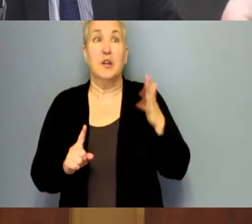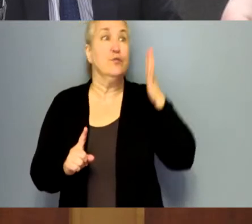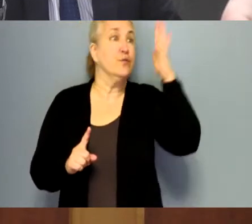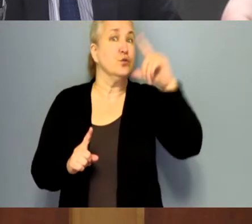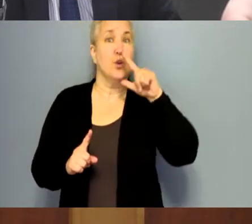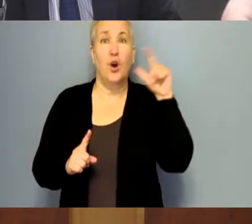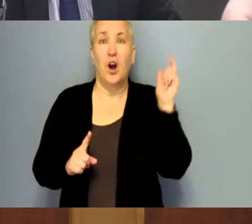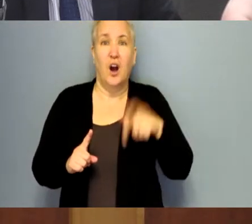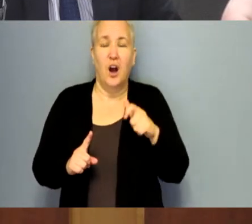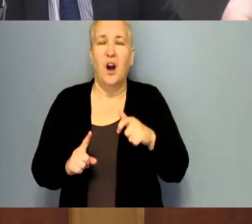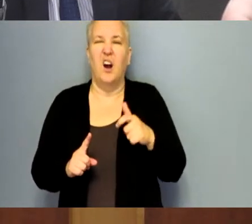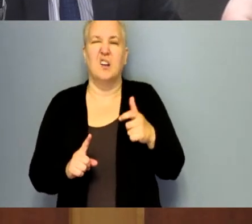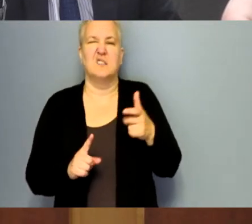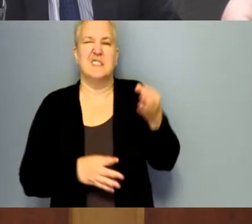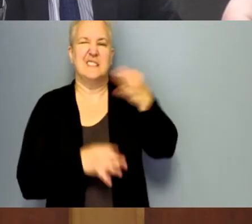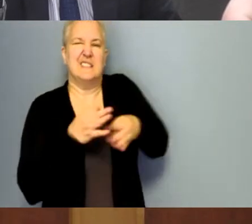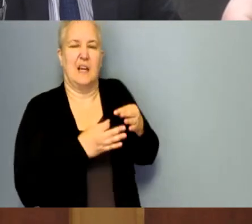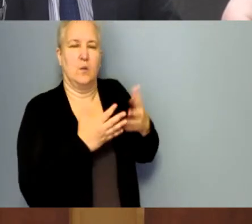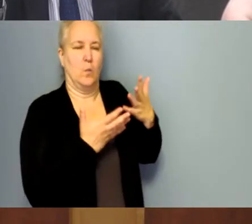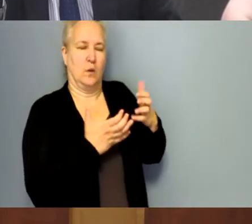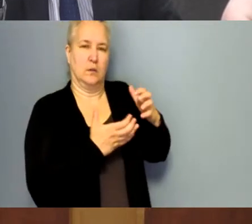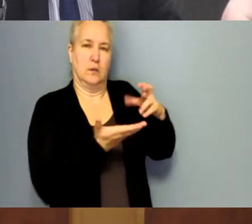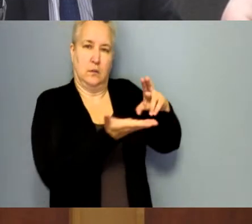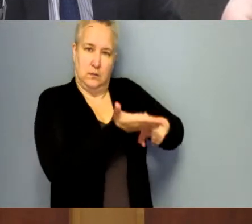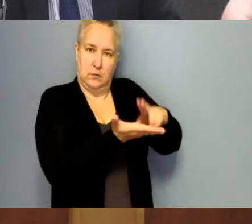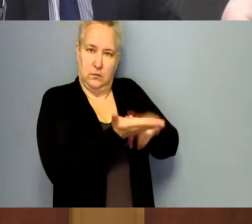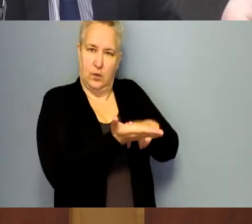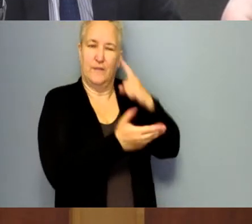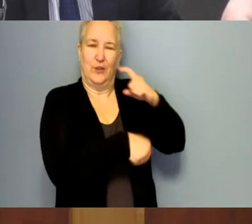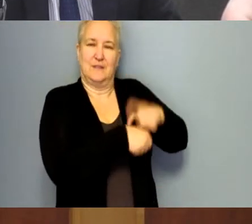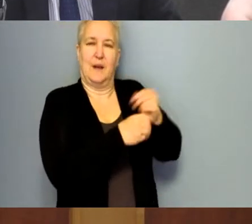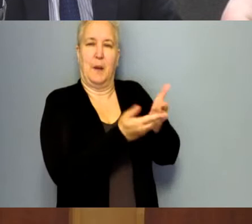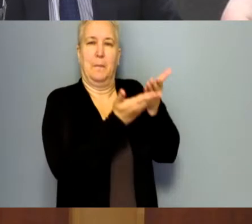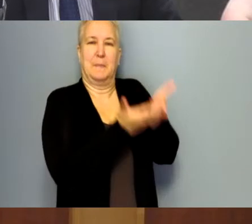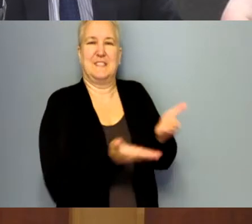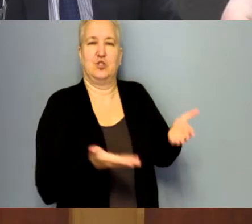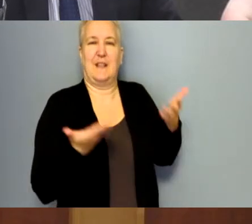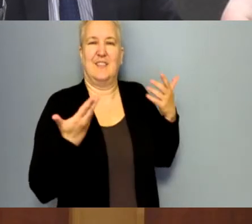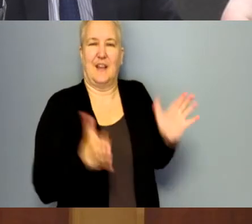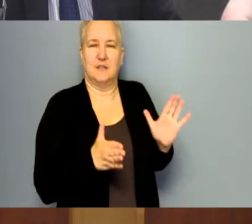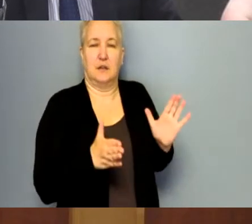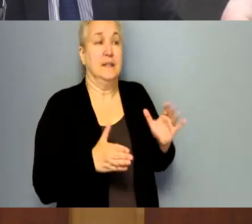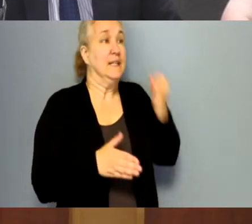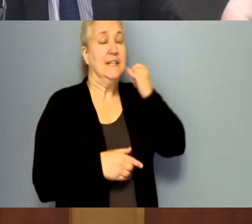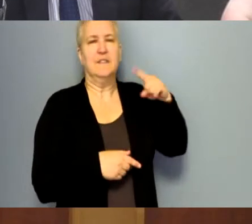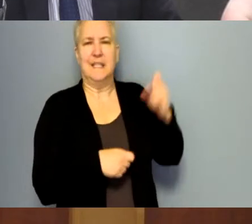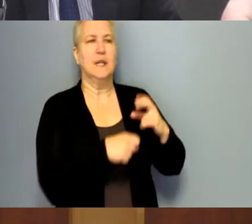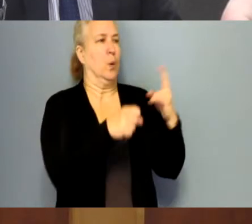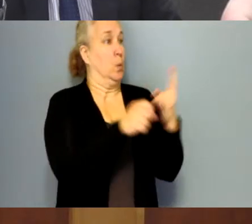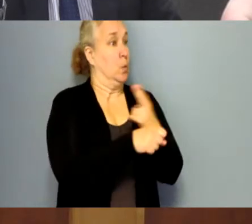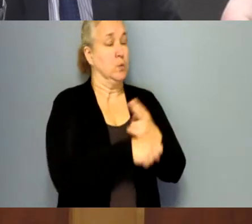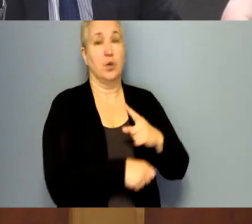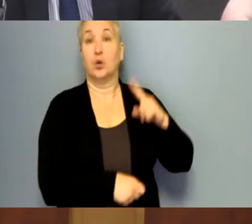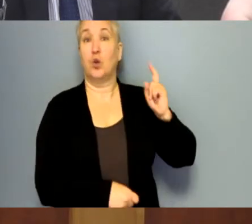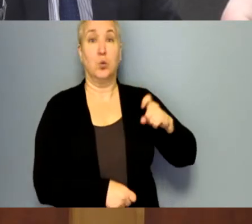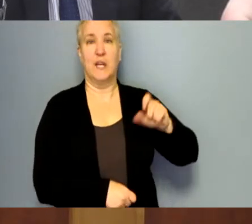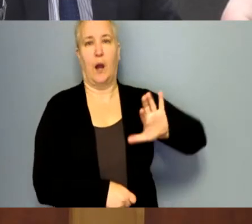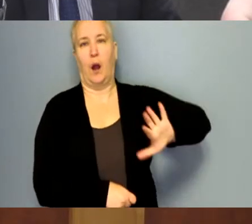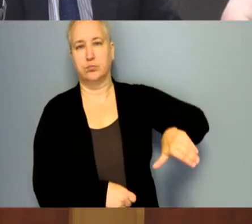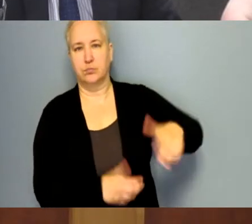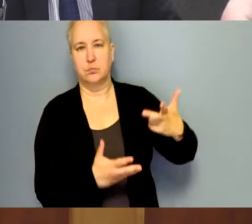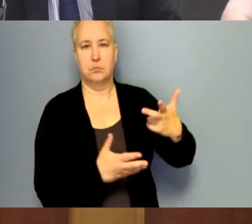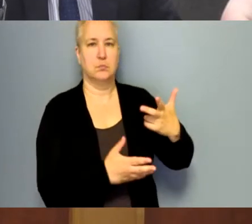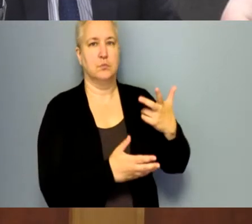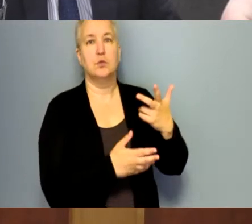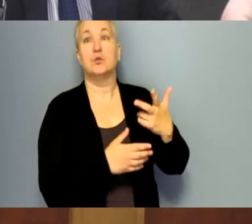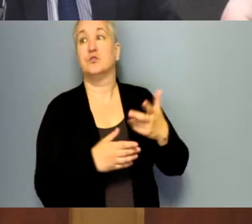future, we are looking for, this contract is for time and material, so it would only be used as needed to supplement work that we need to get done in lieu of